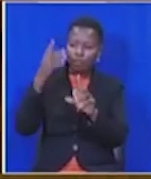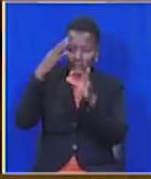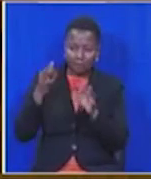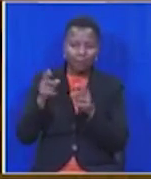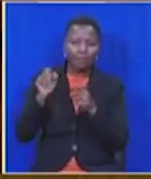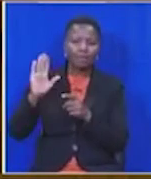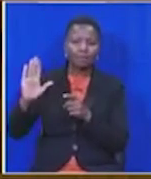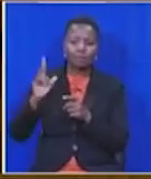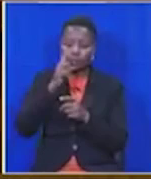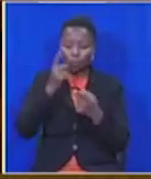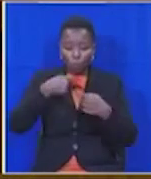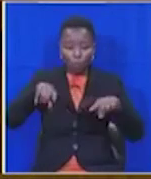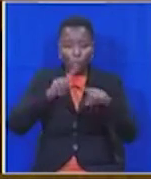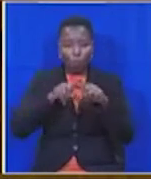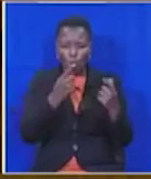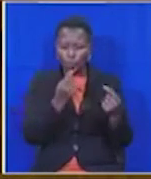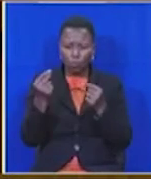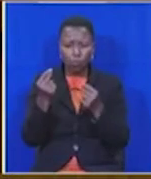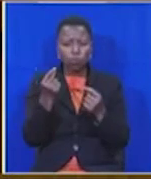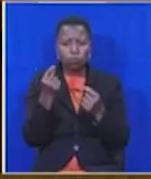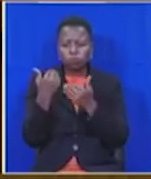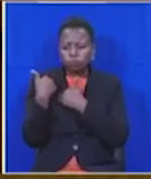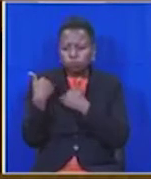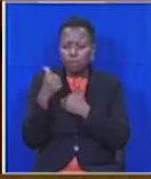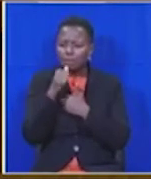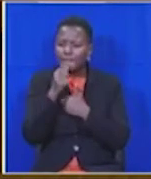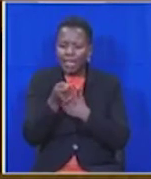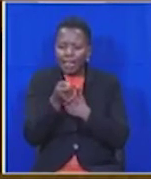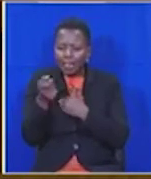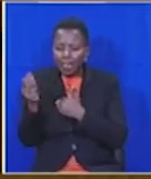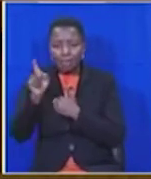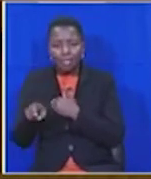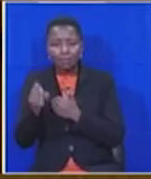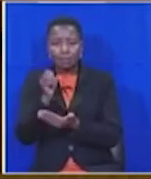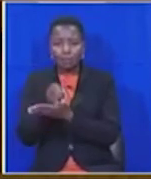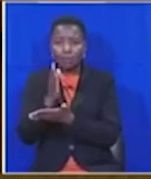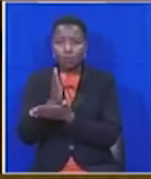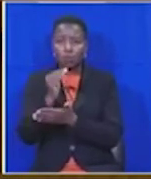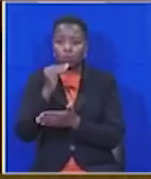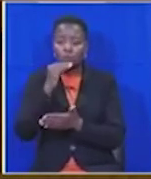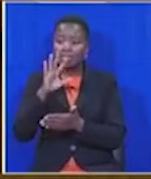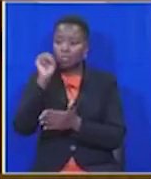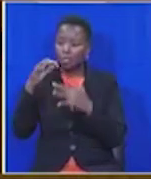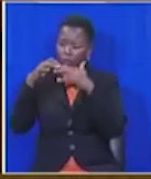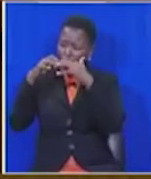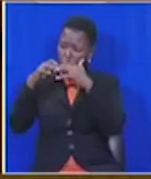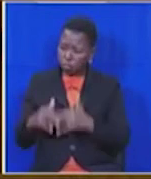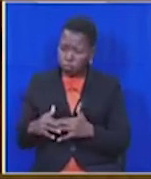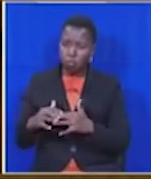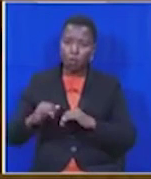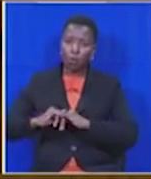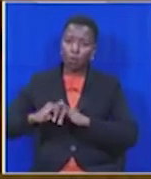through concrete actions by all, however small at this stage, to avoid an immediate ratings downgrade, and establishing